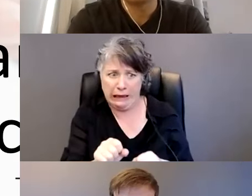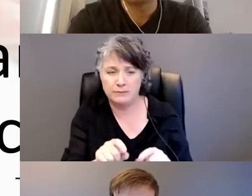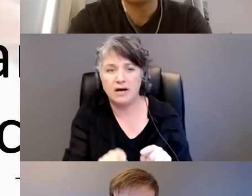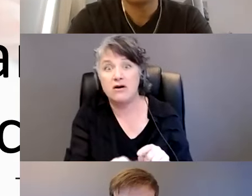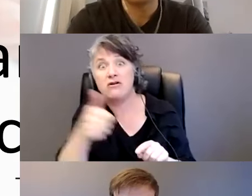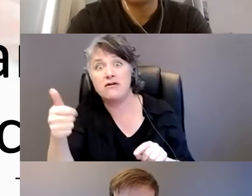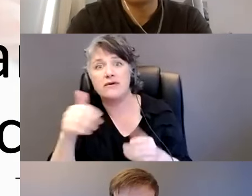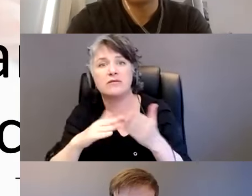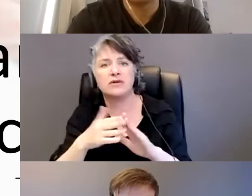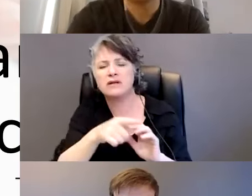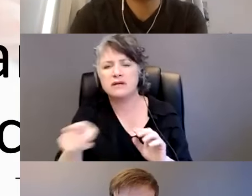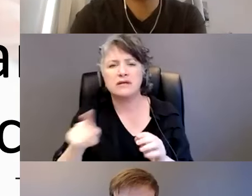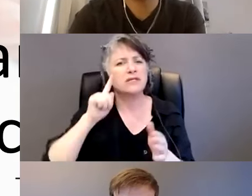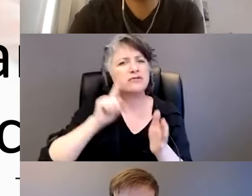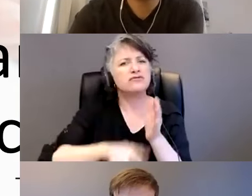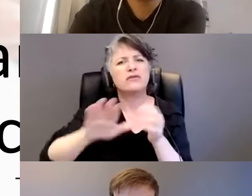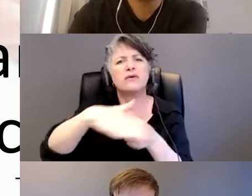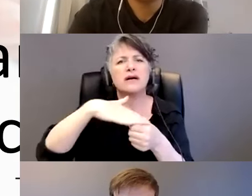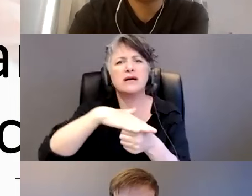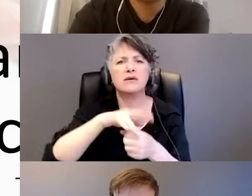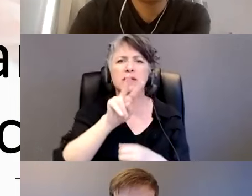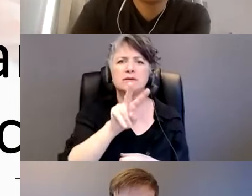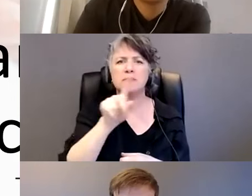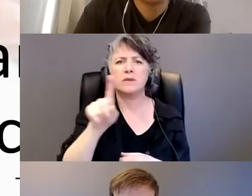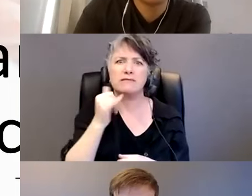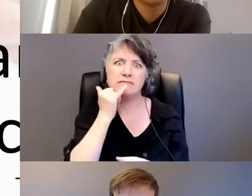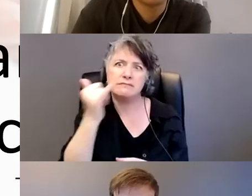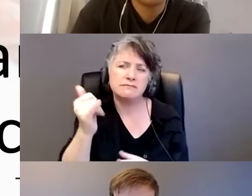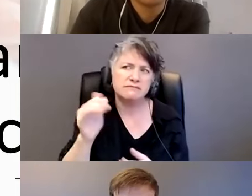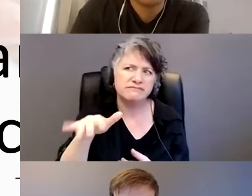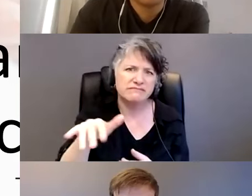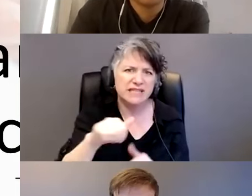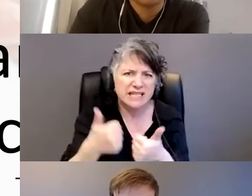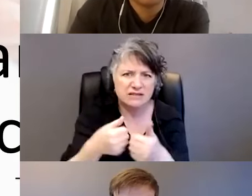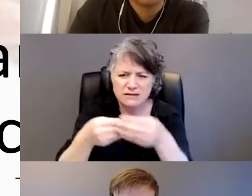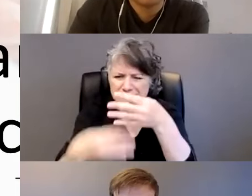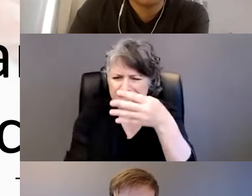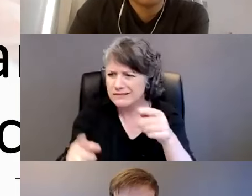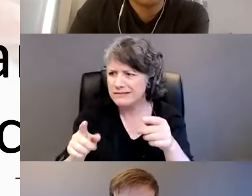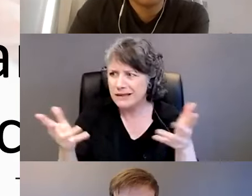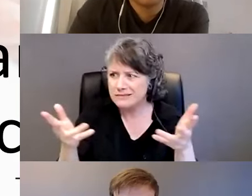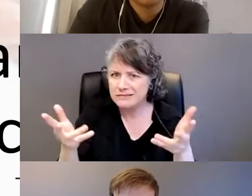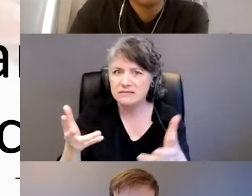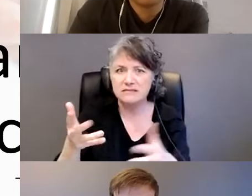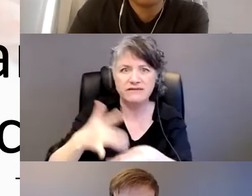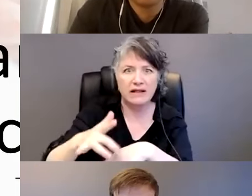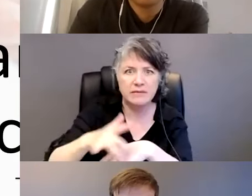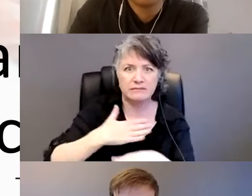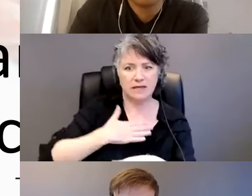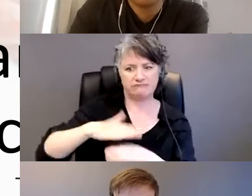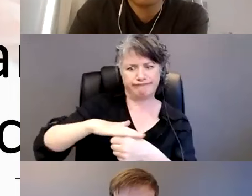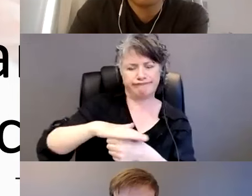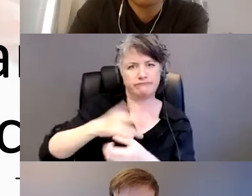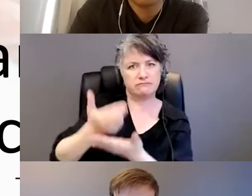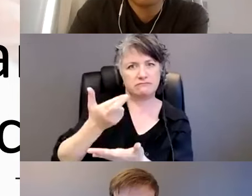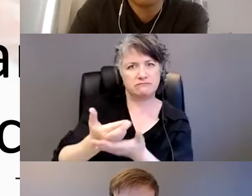check 211 in their area and just connect with what agencies that they are aware of to see whether or not it's something that's available and how to